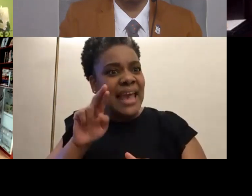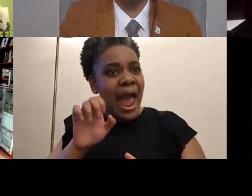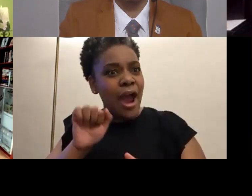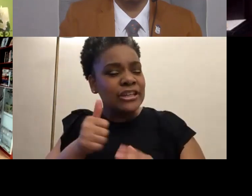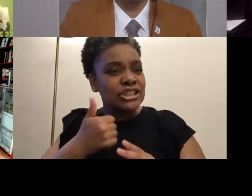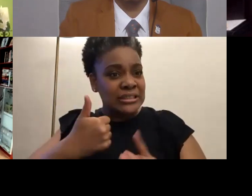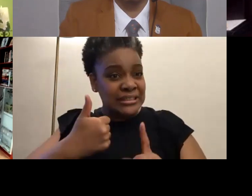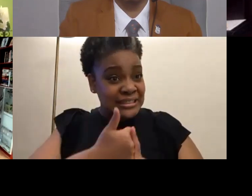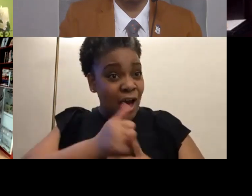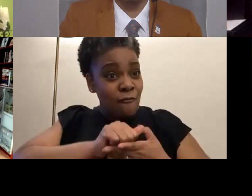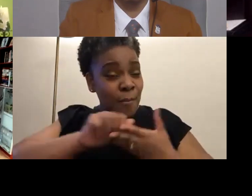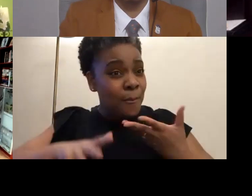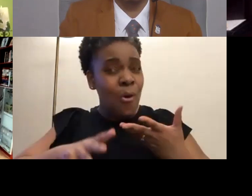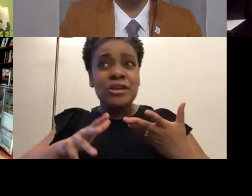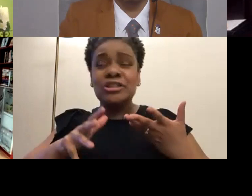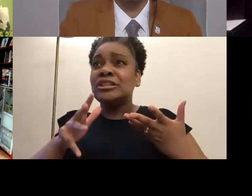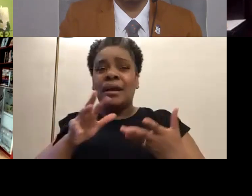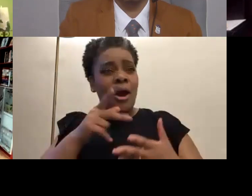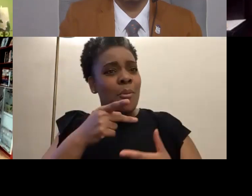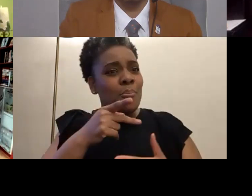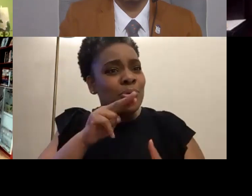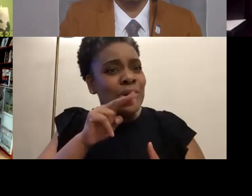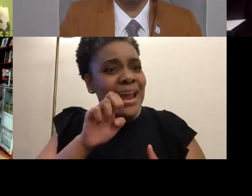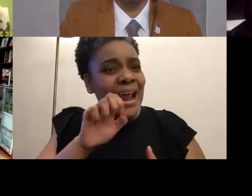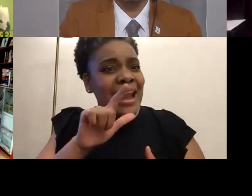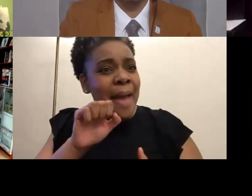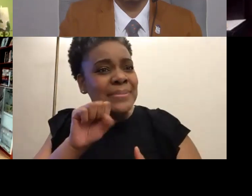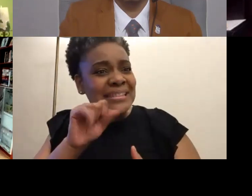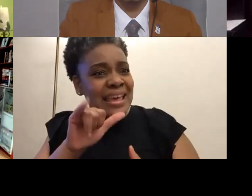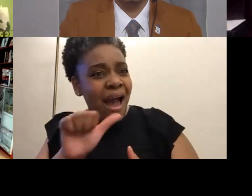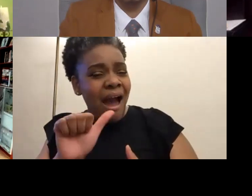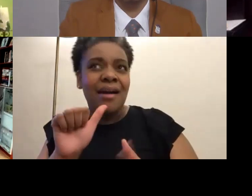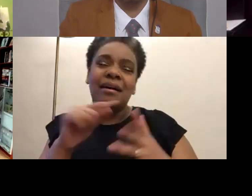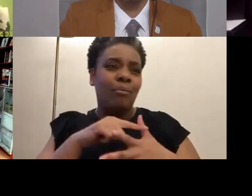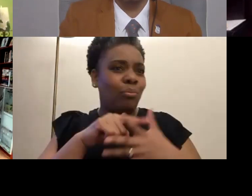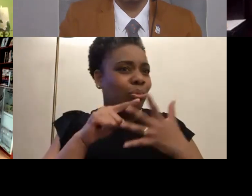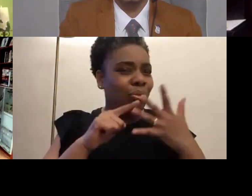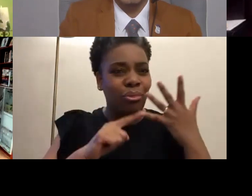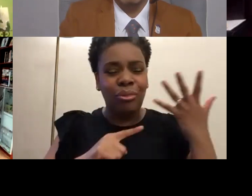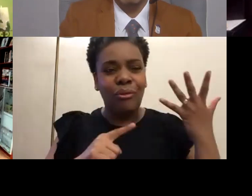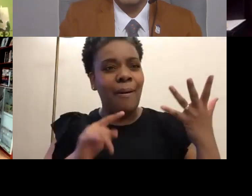and preeclampsia and preterm birth, the rates of those amongst individuals,